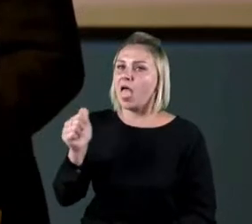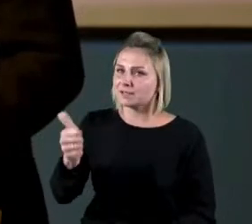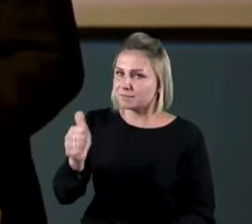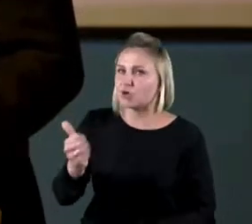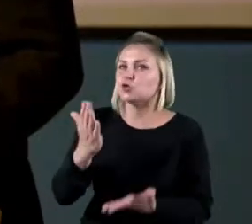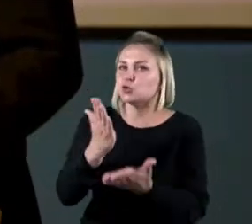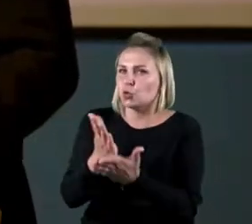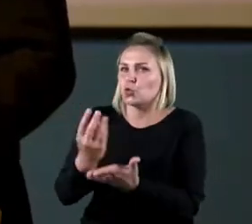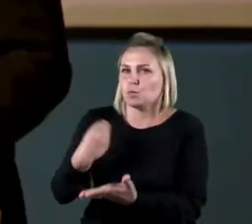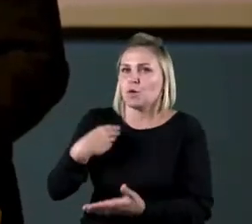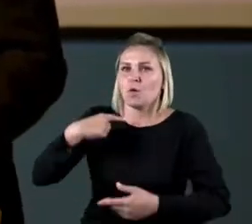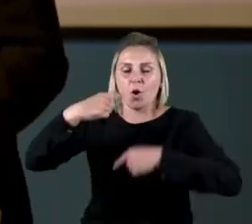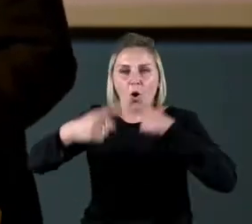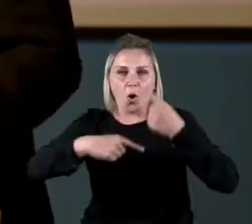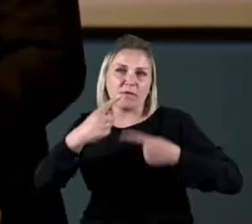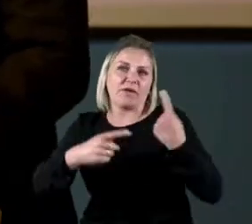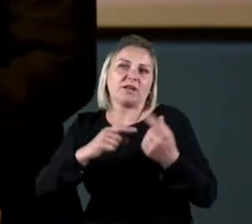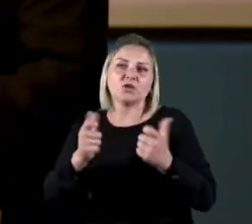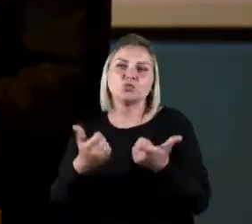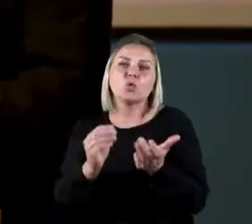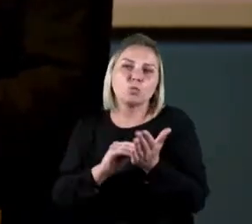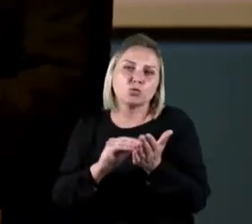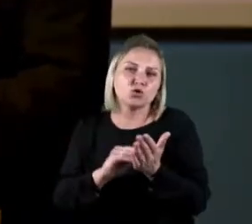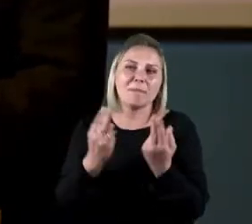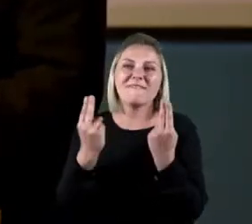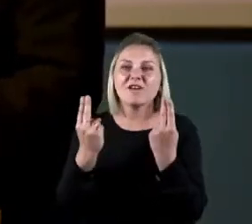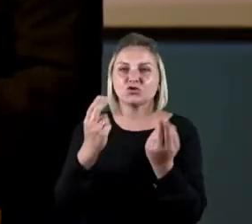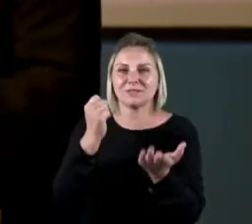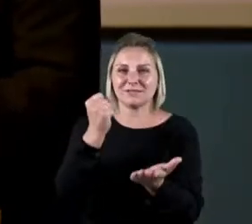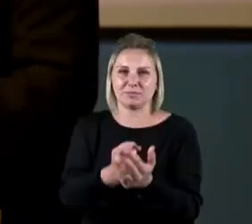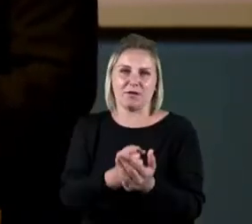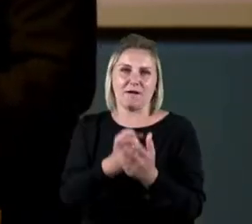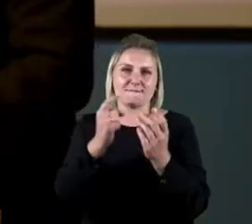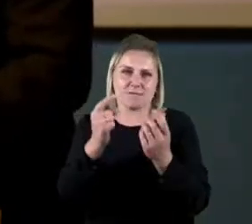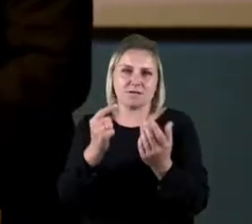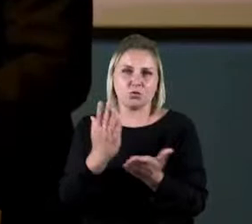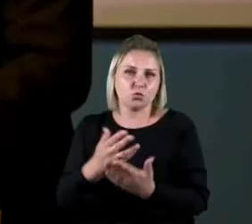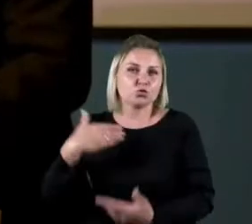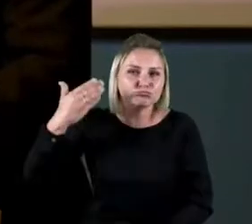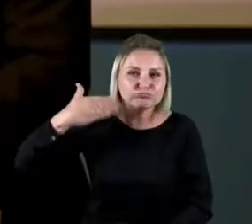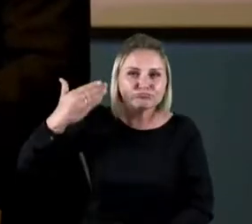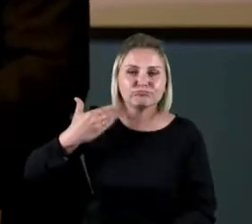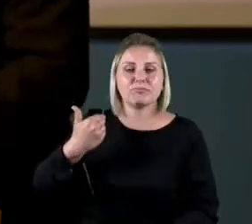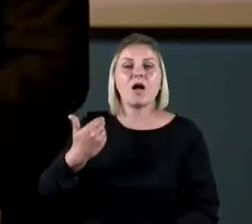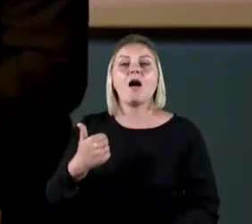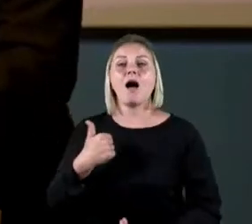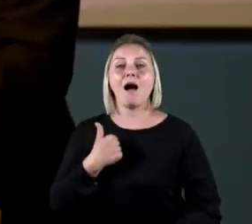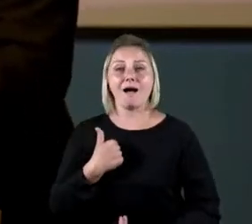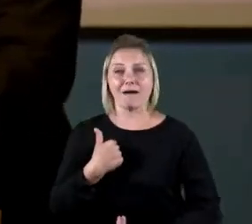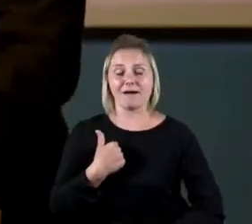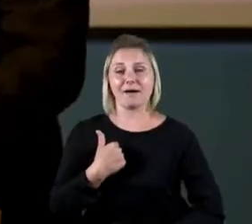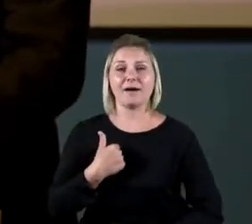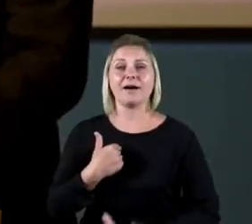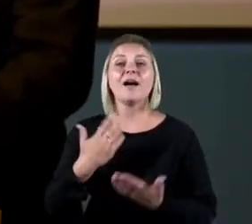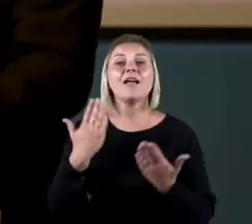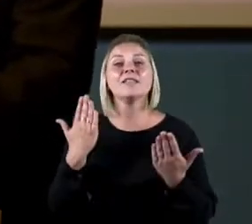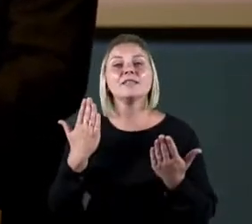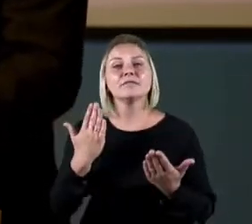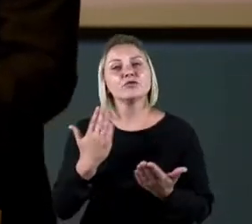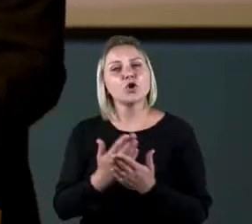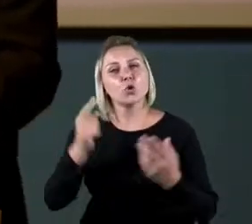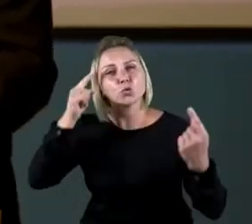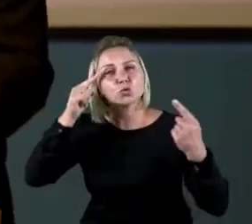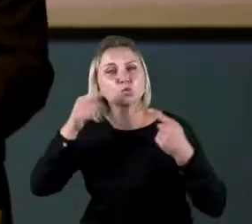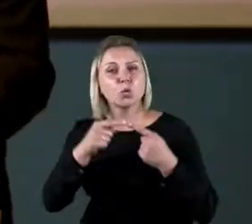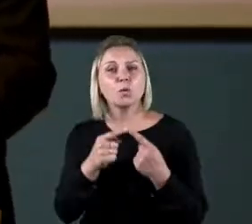the experts on the floor today have already said all of the key issues. I would like